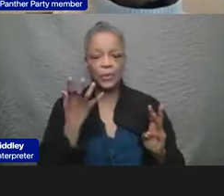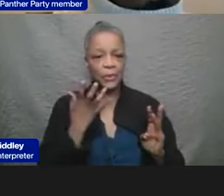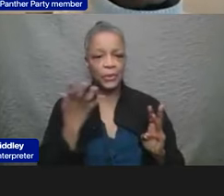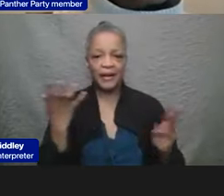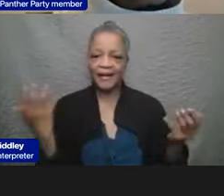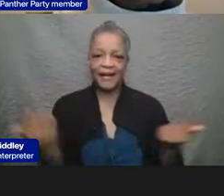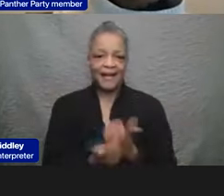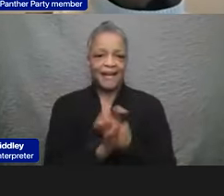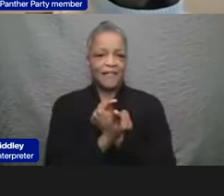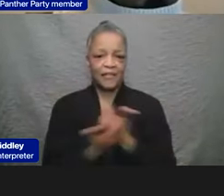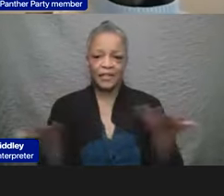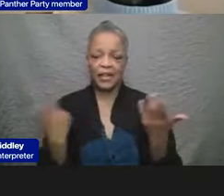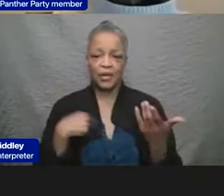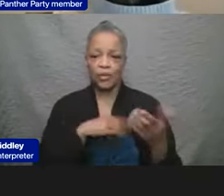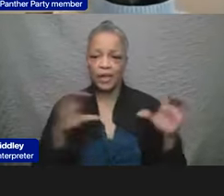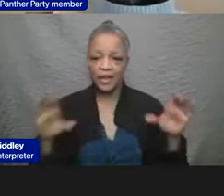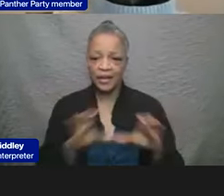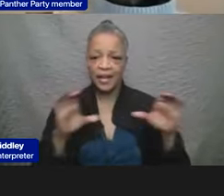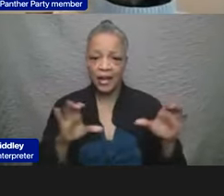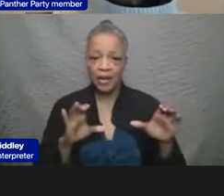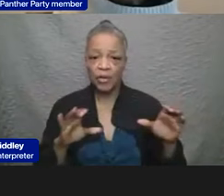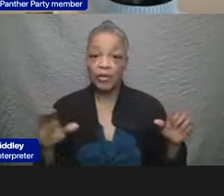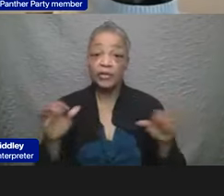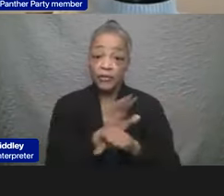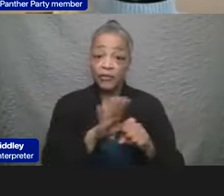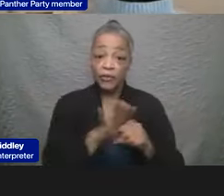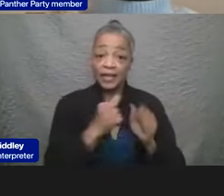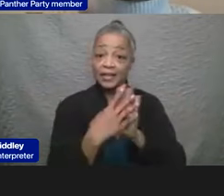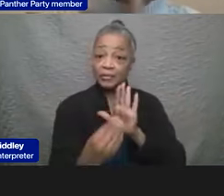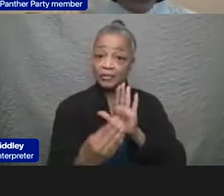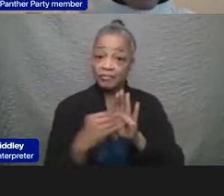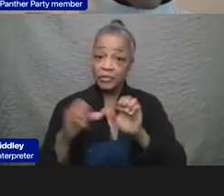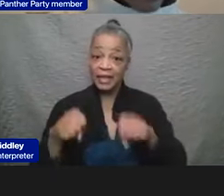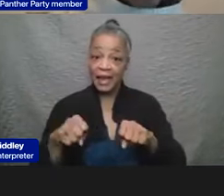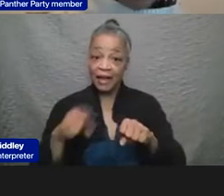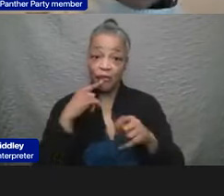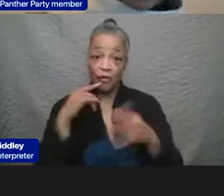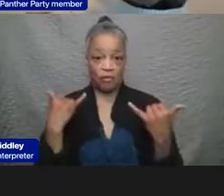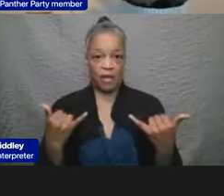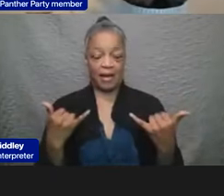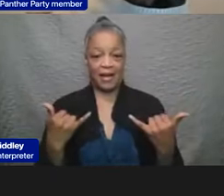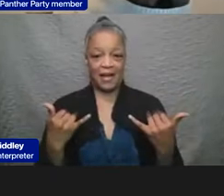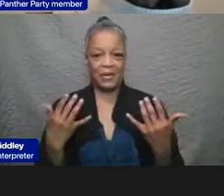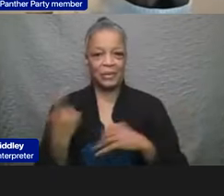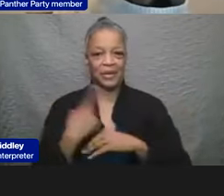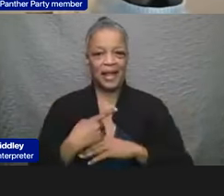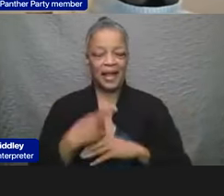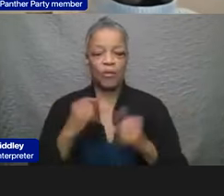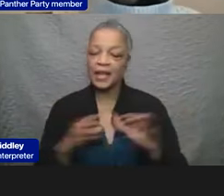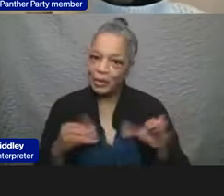everything that we did was fully replicable so that right now, today, we could redo